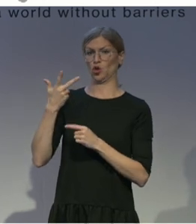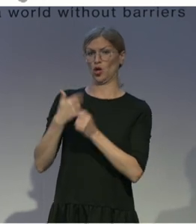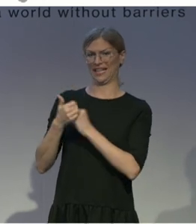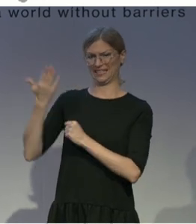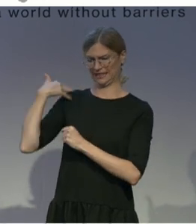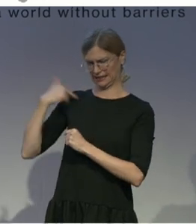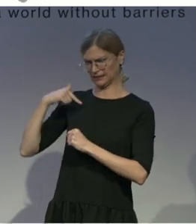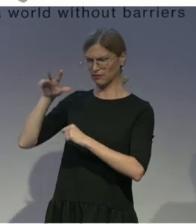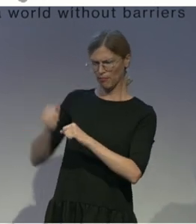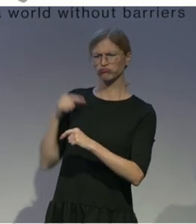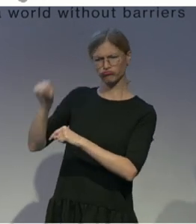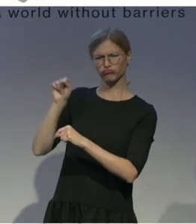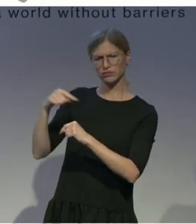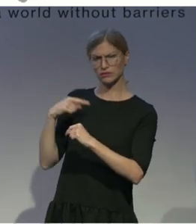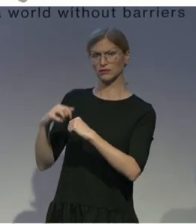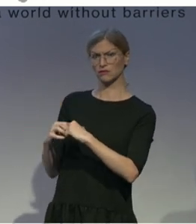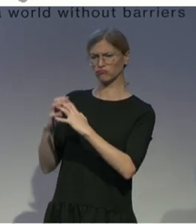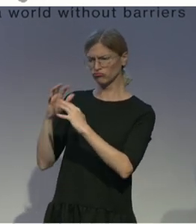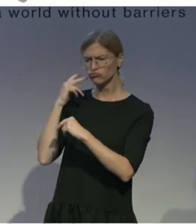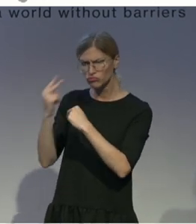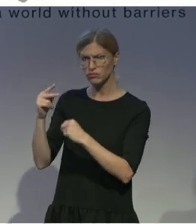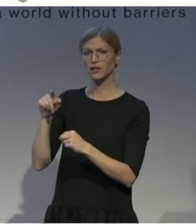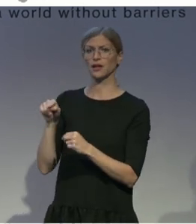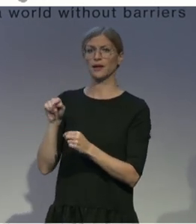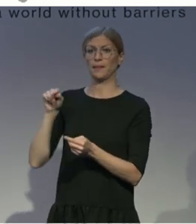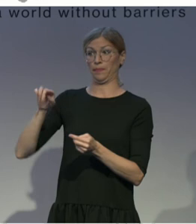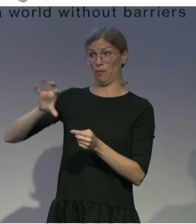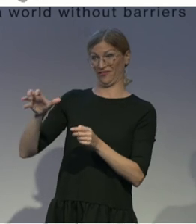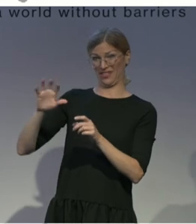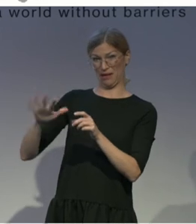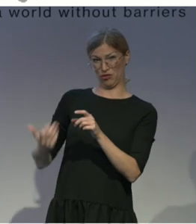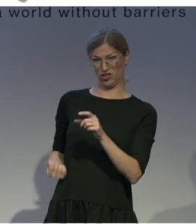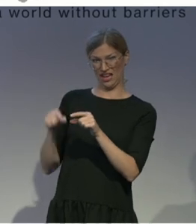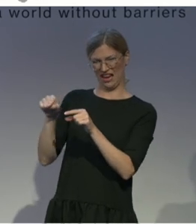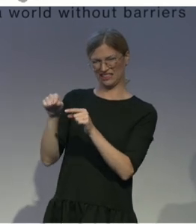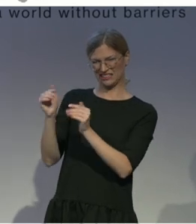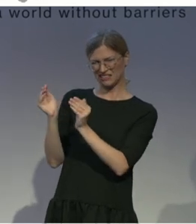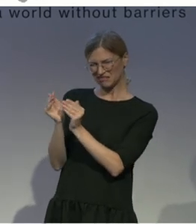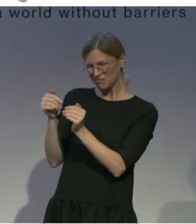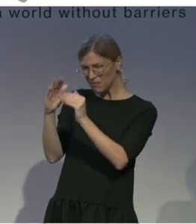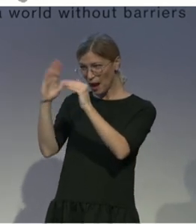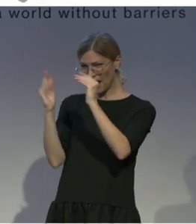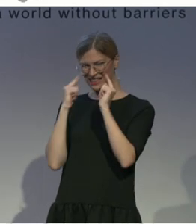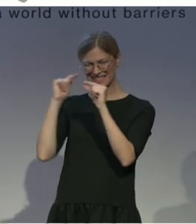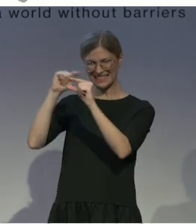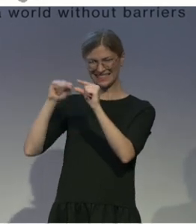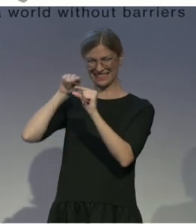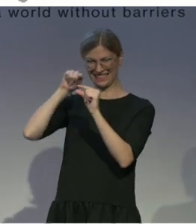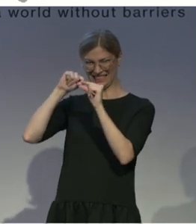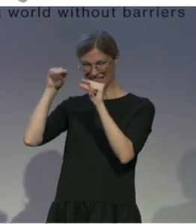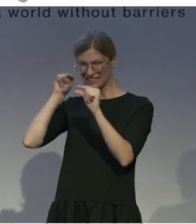project itself is focused in the province of Persat, which is on the Thai border, a heavily landmined,